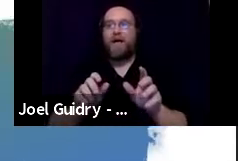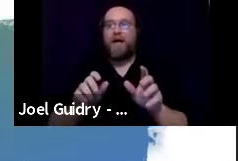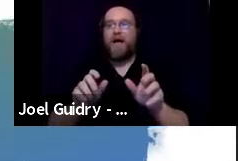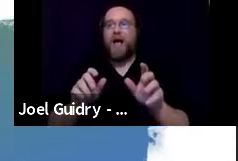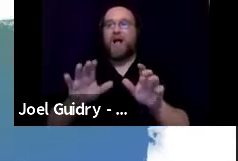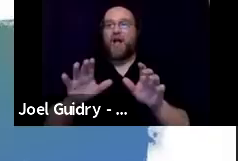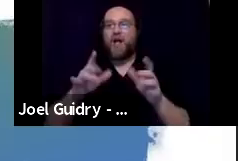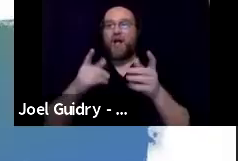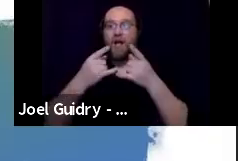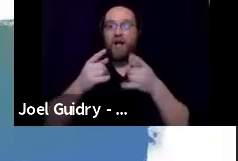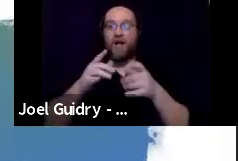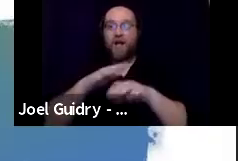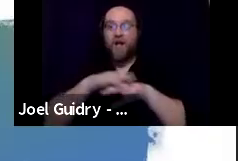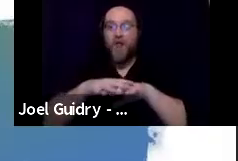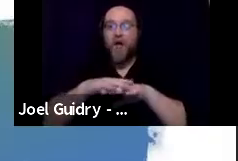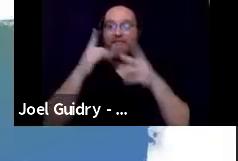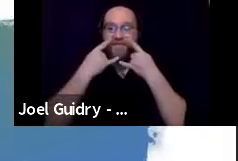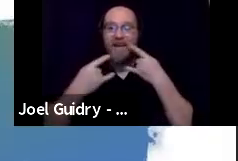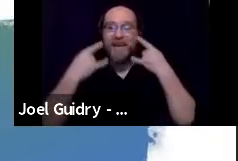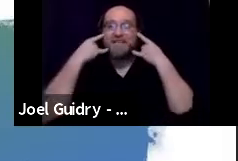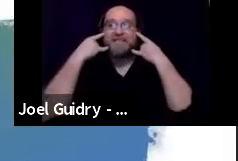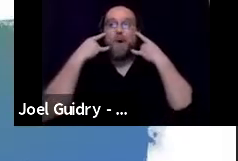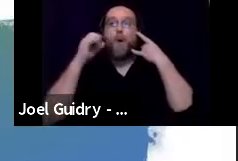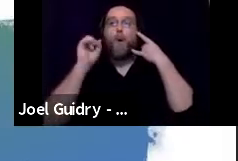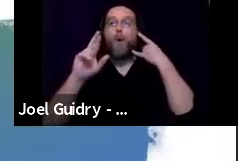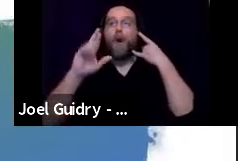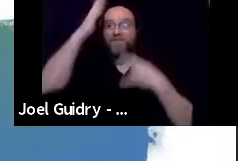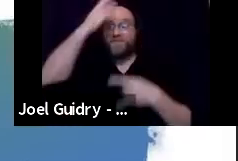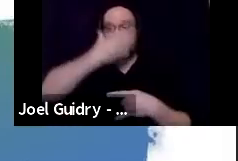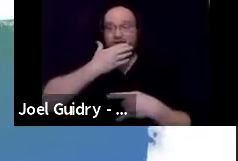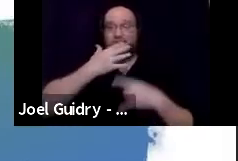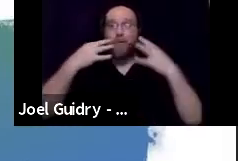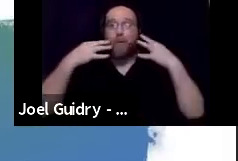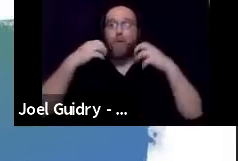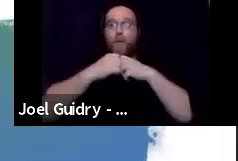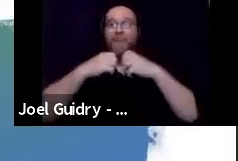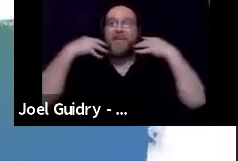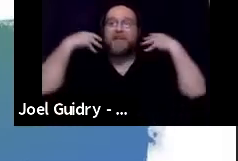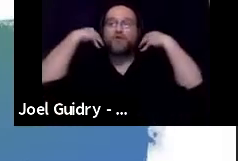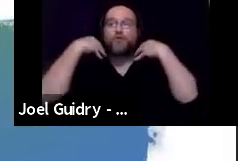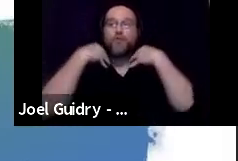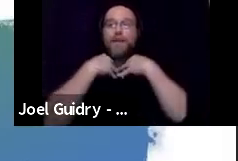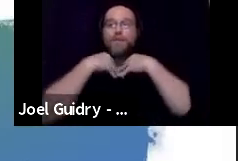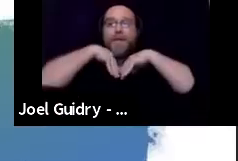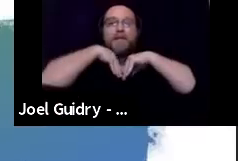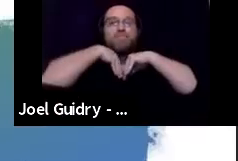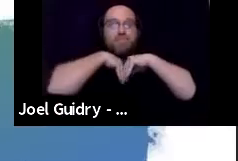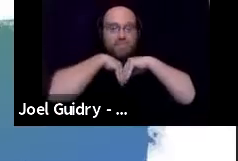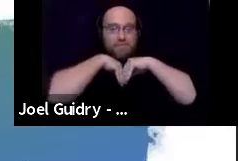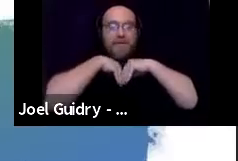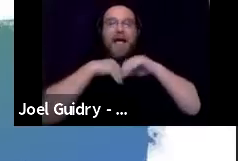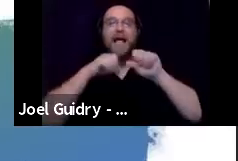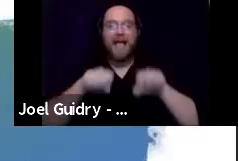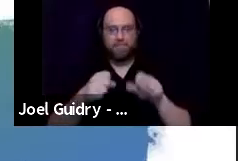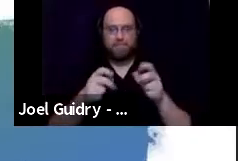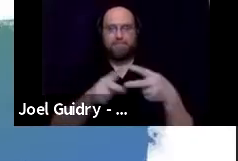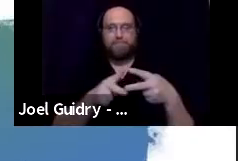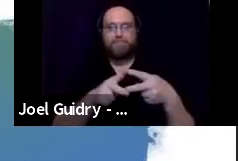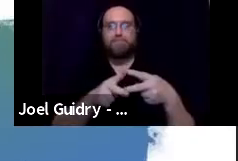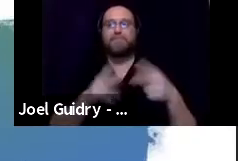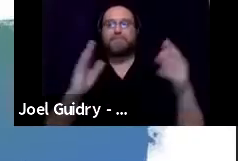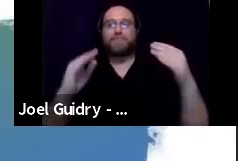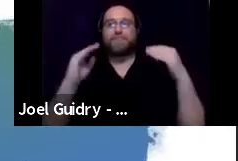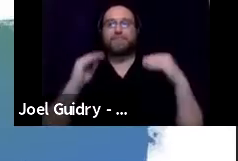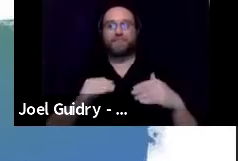on, or the face shield with drapery is also acceptable. Then moving on to the medium transmission risk,